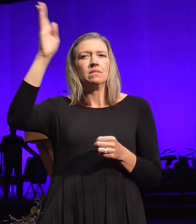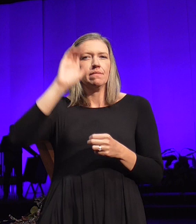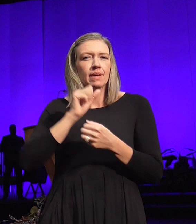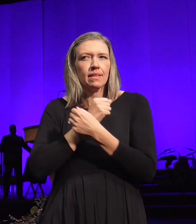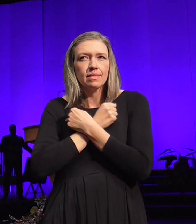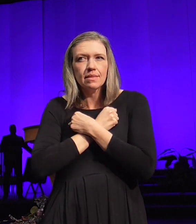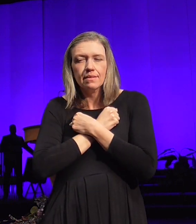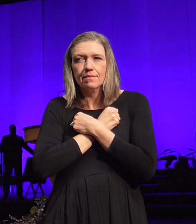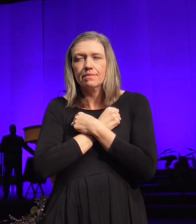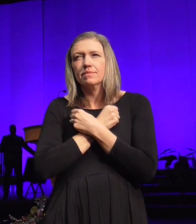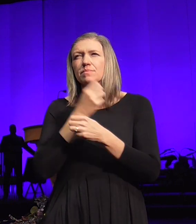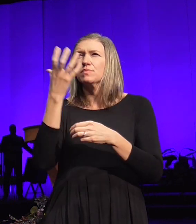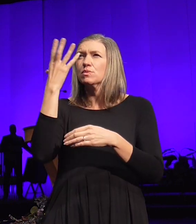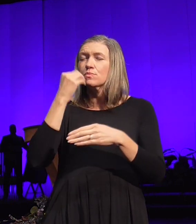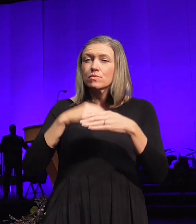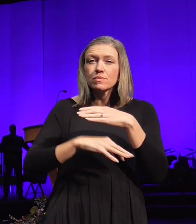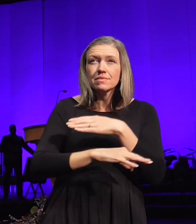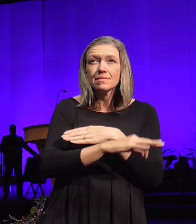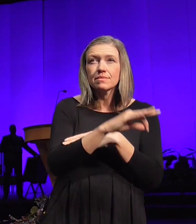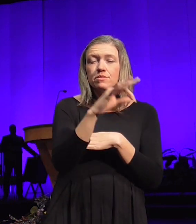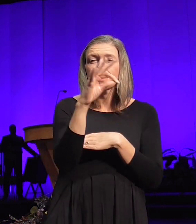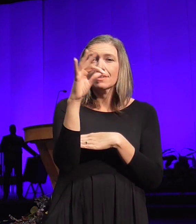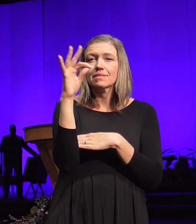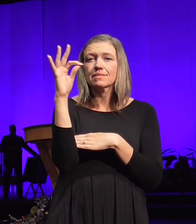and the beauty of the sunrise